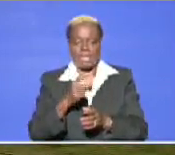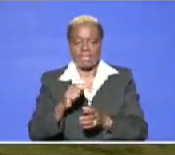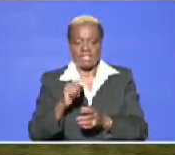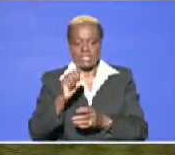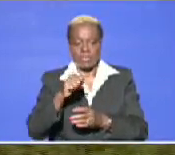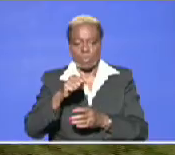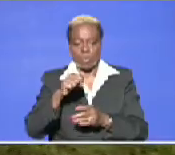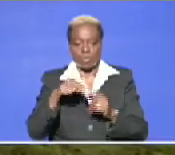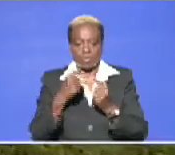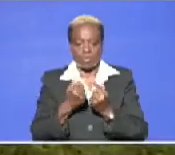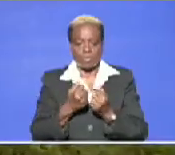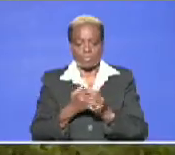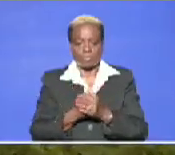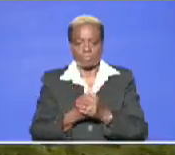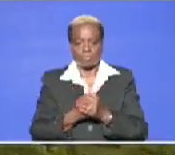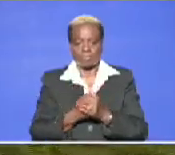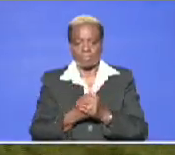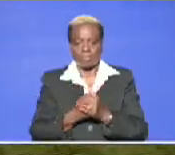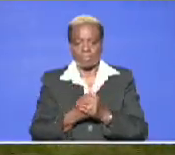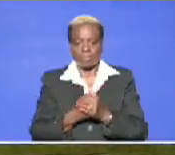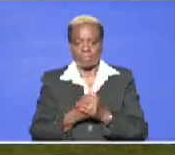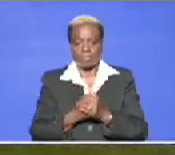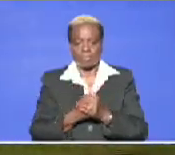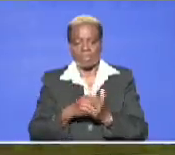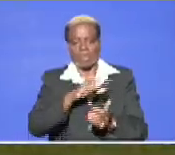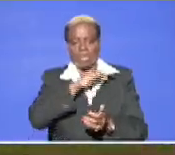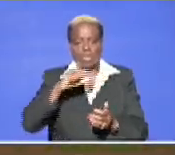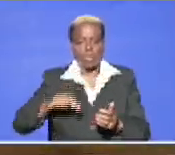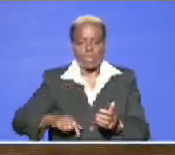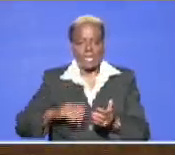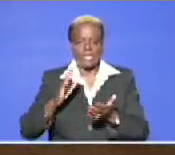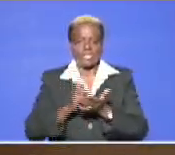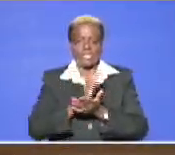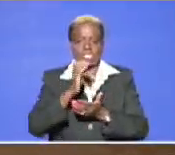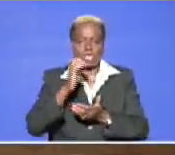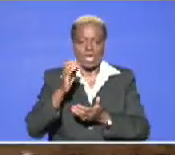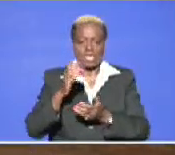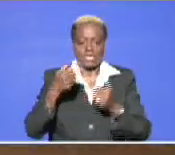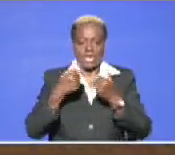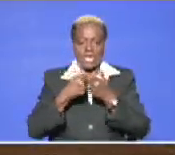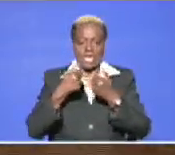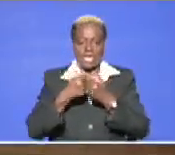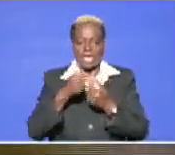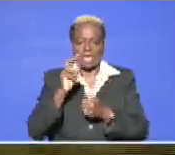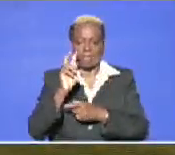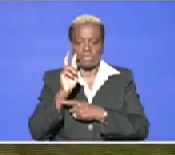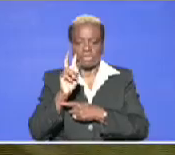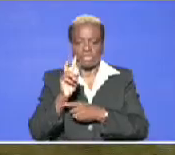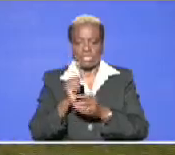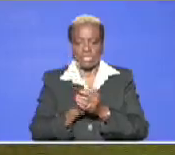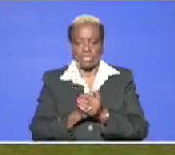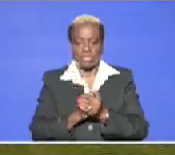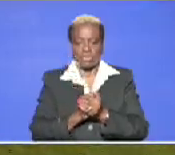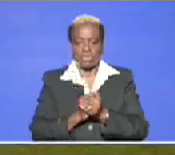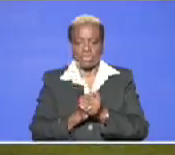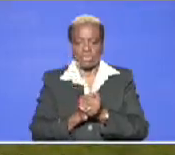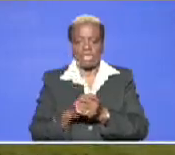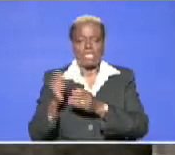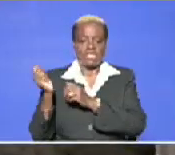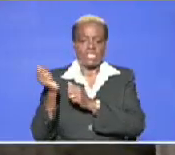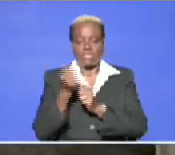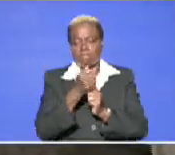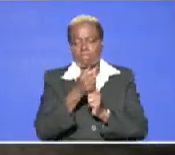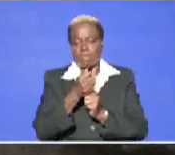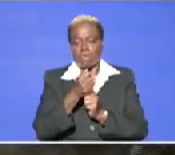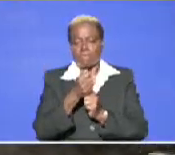certainly a drama-filled affair yesterday over in the East at Queen's College in Game 2 of the BAISS Senior Boys Softball Championship Series between the SAC